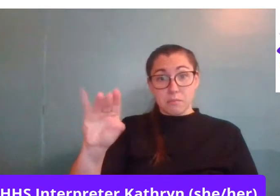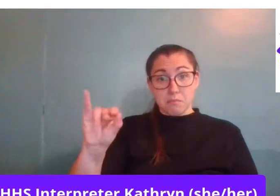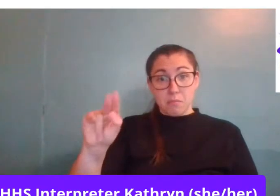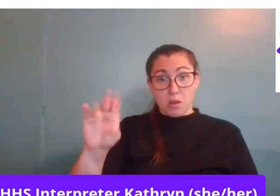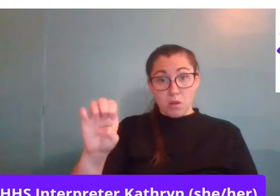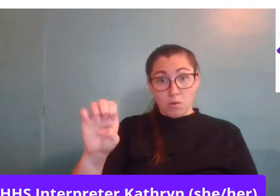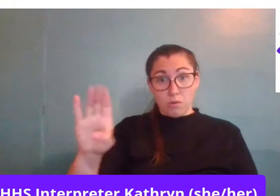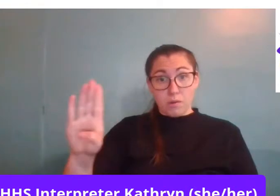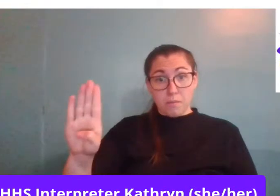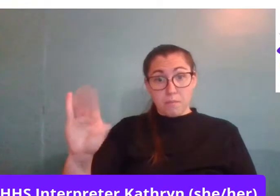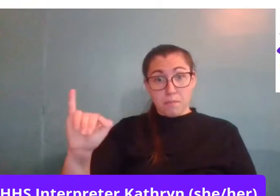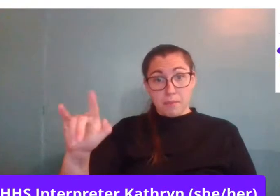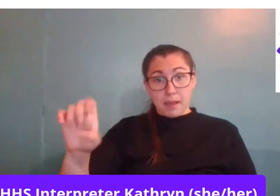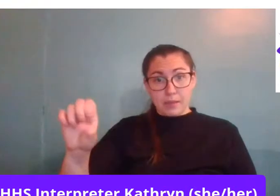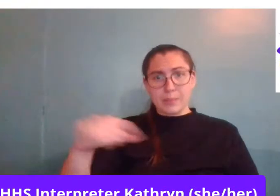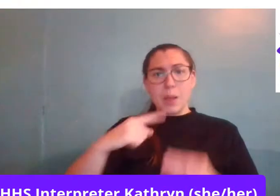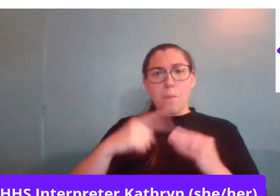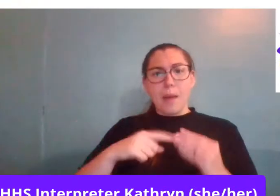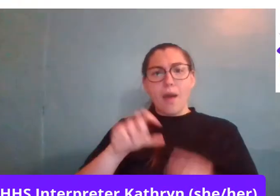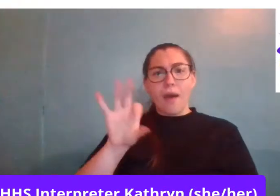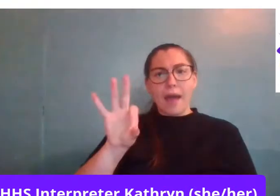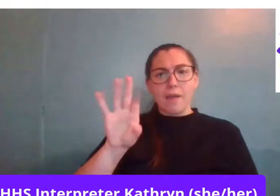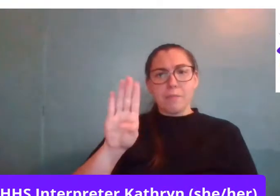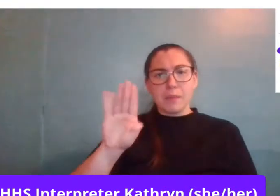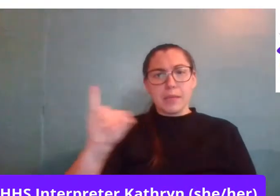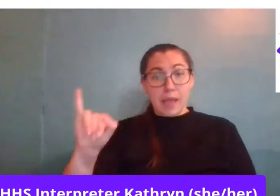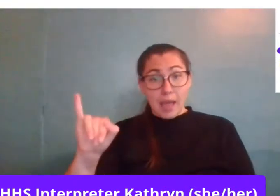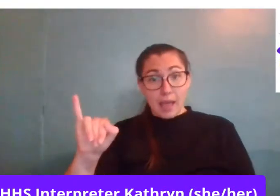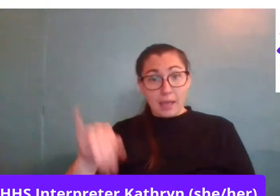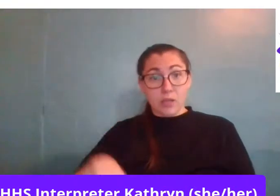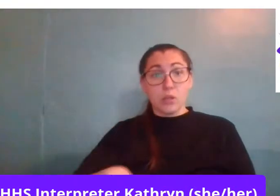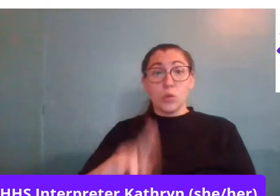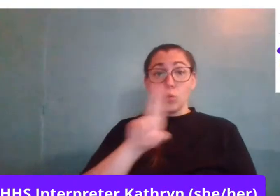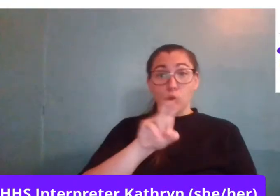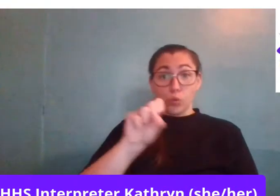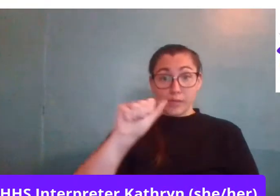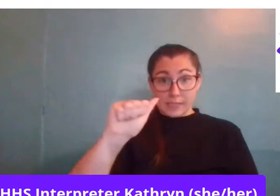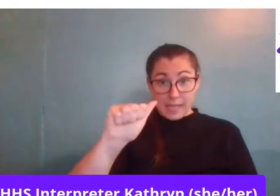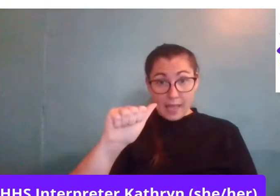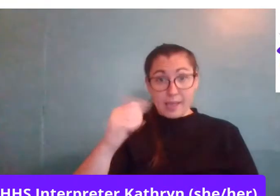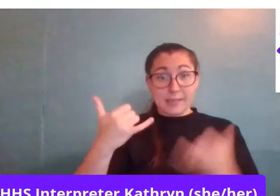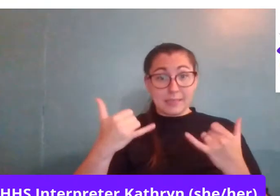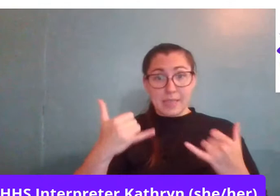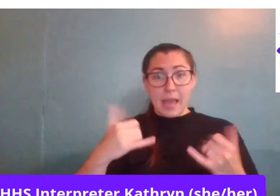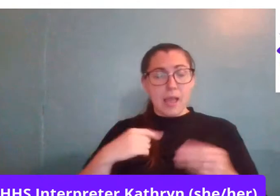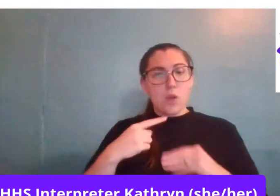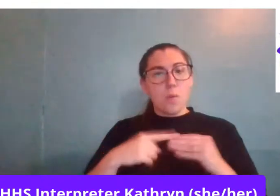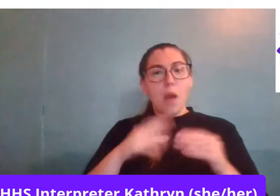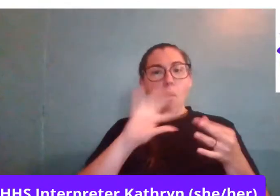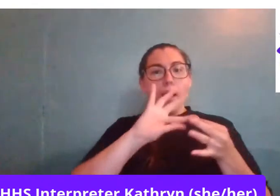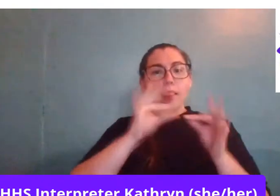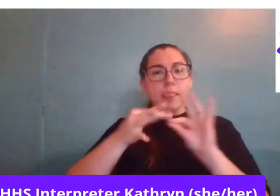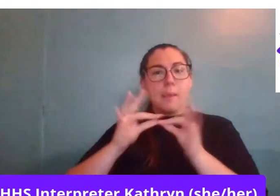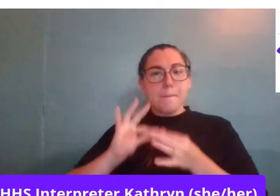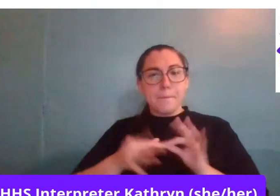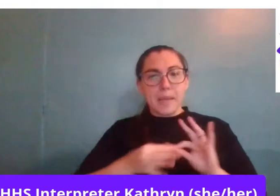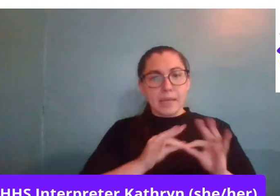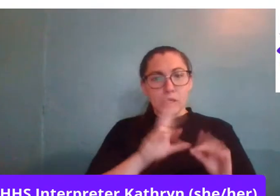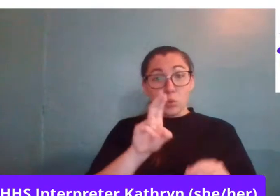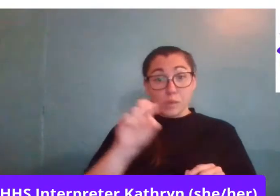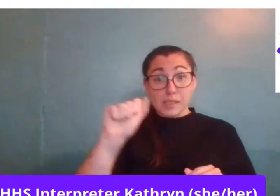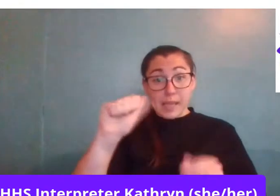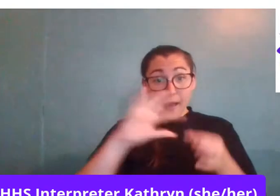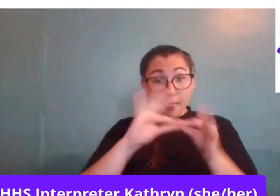the FBI and USA Gymnastics and the American Olympic, USA